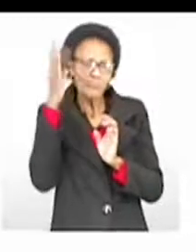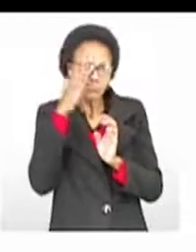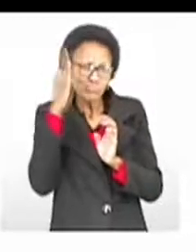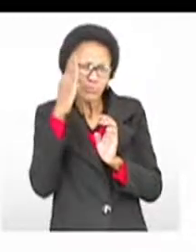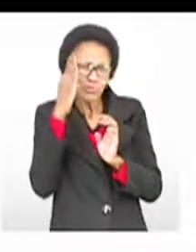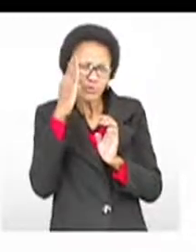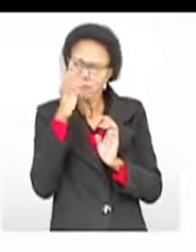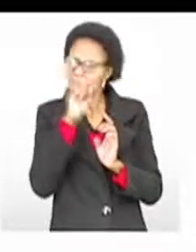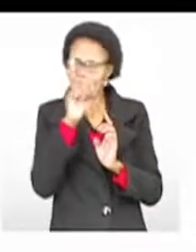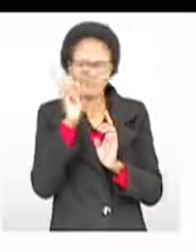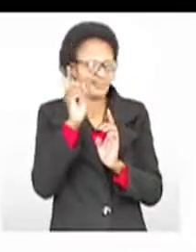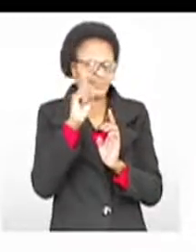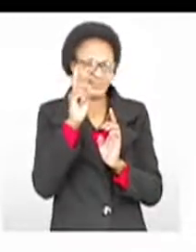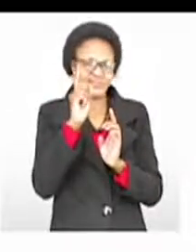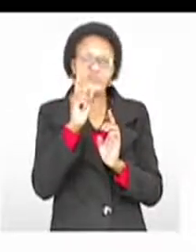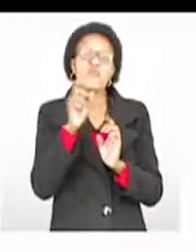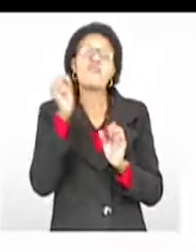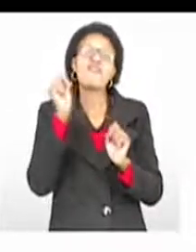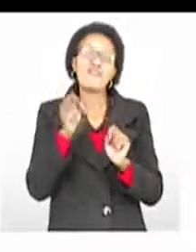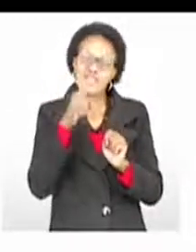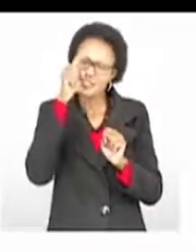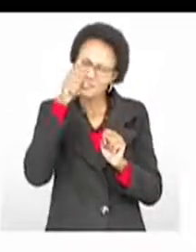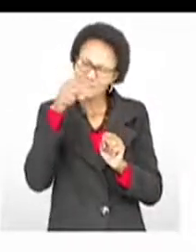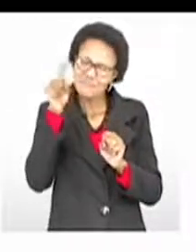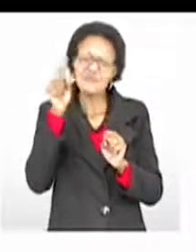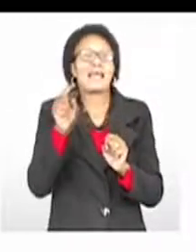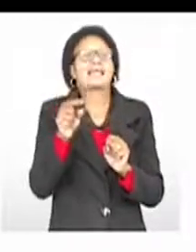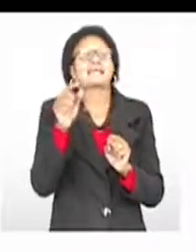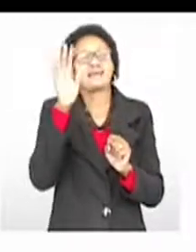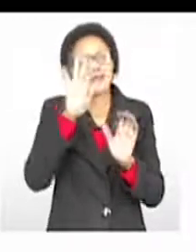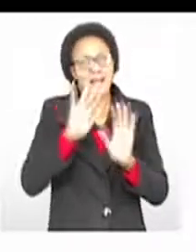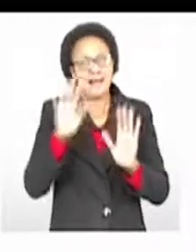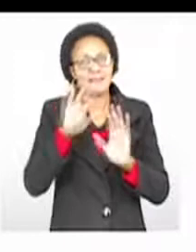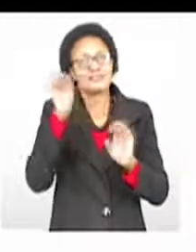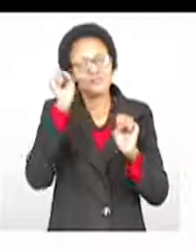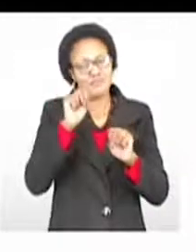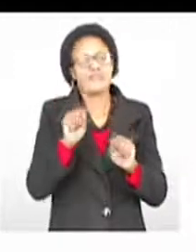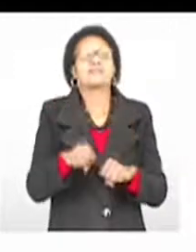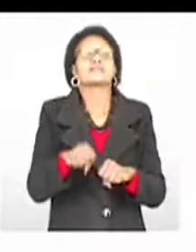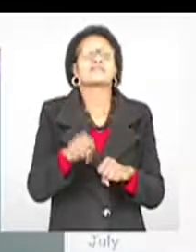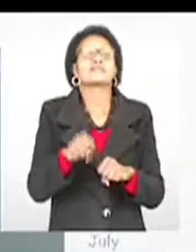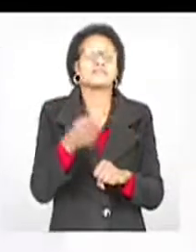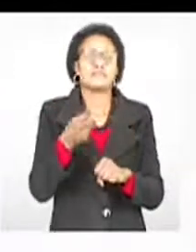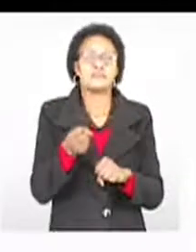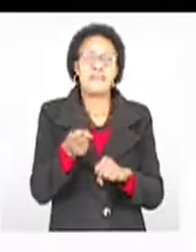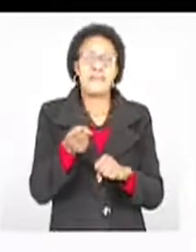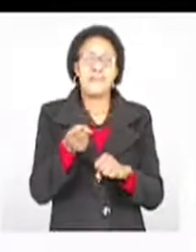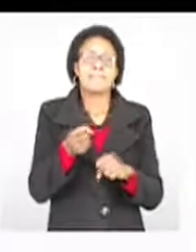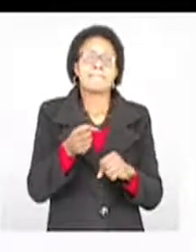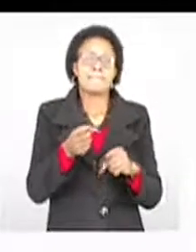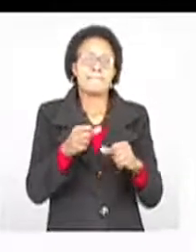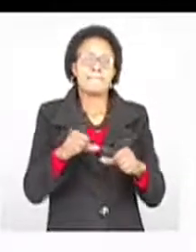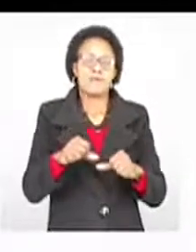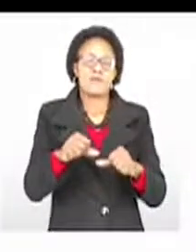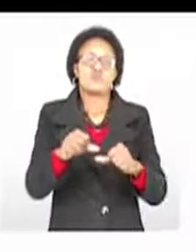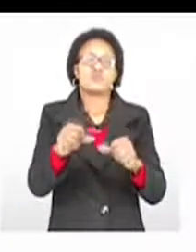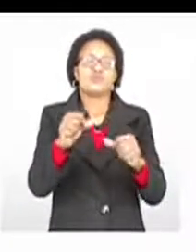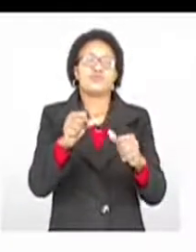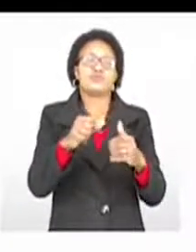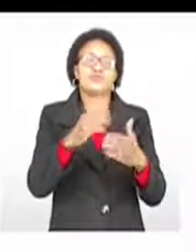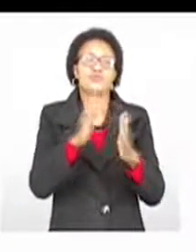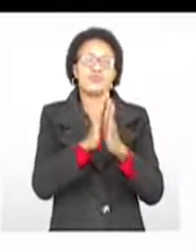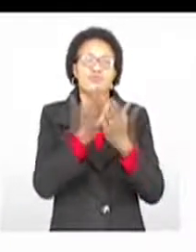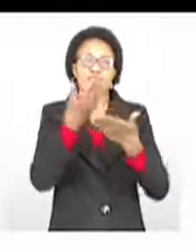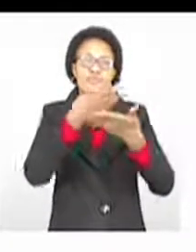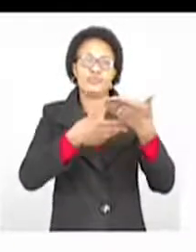correct colors for each of these pictures. Let's now go to page 10. On page